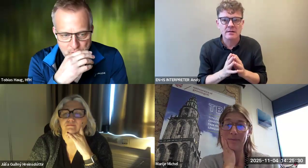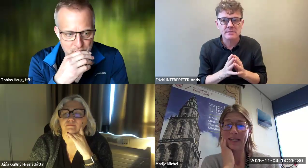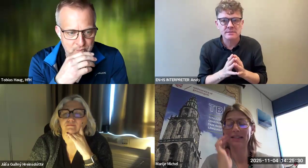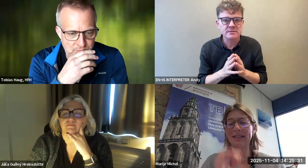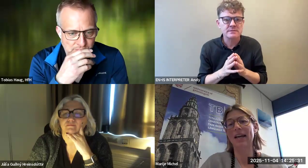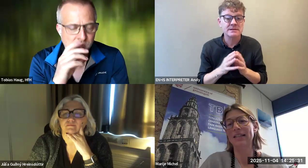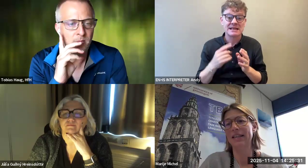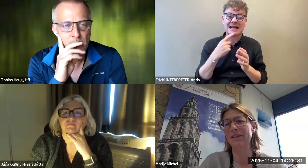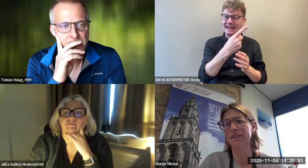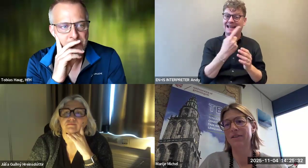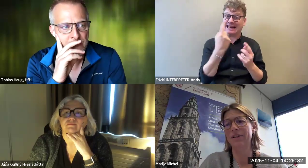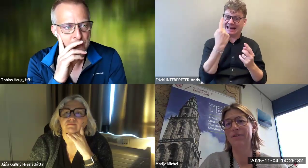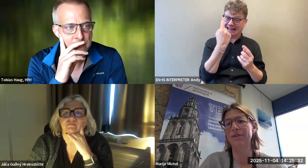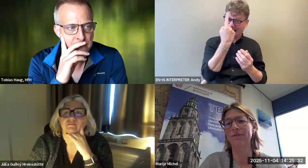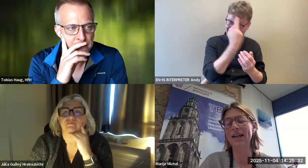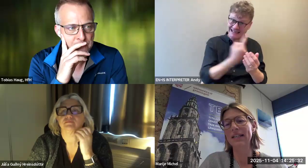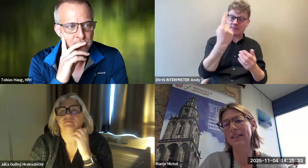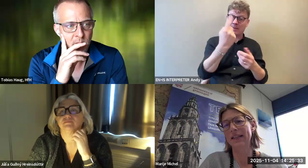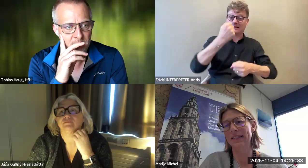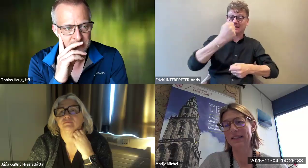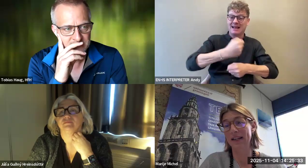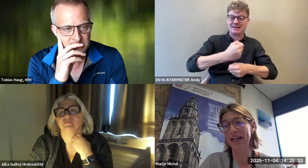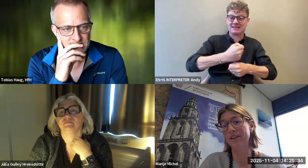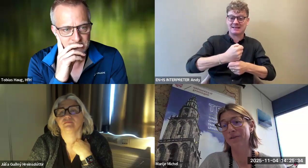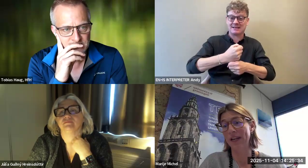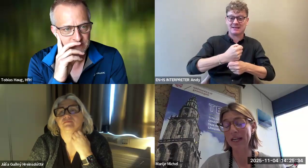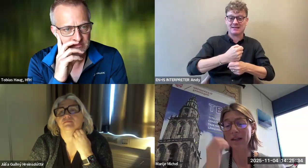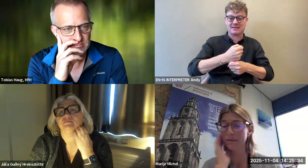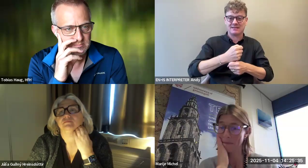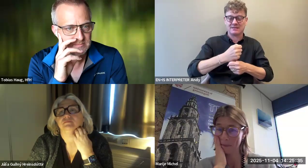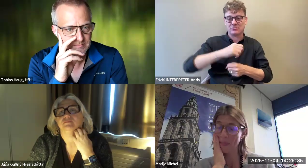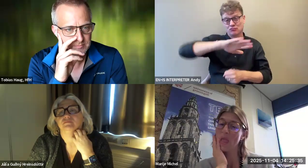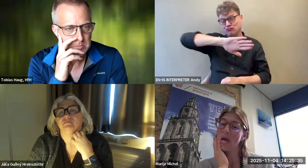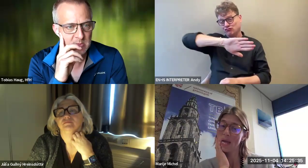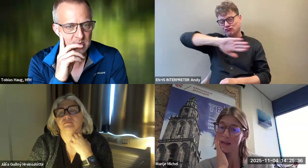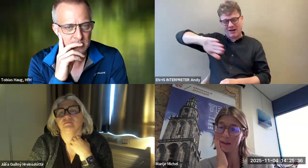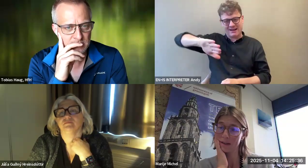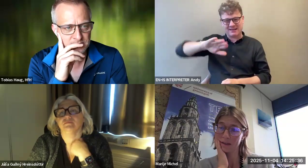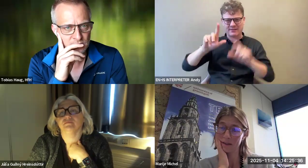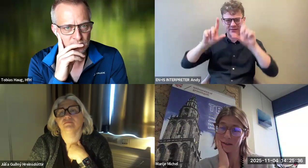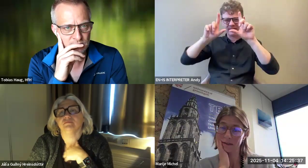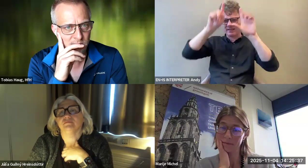the independent task here in the screen to your right, that's the lighter gray.